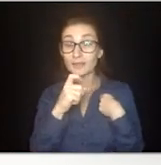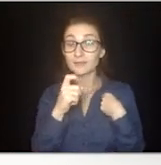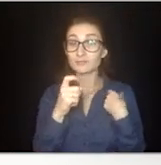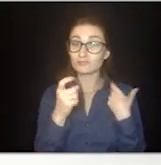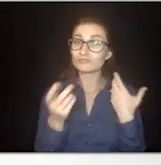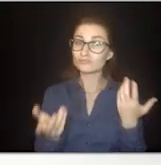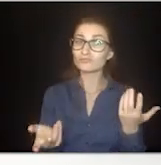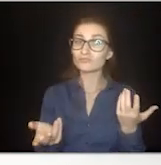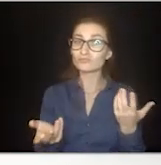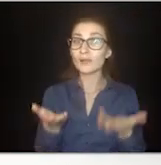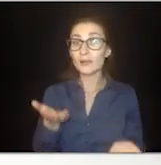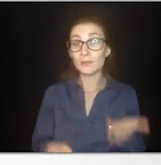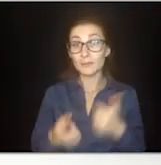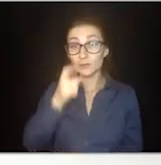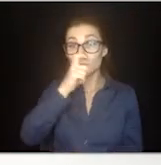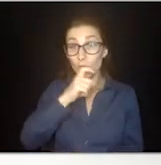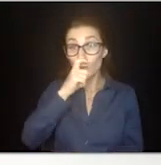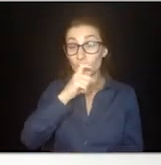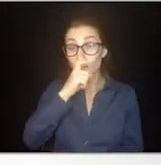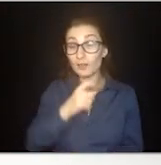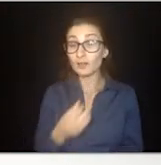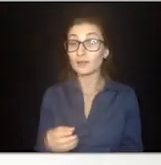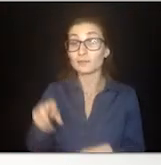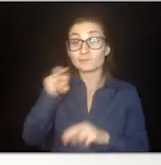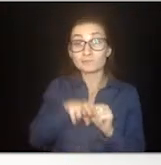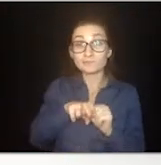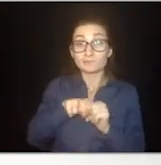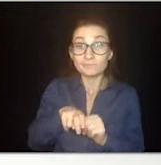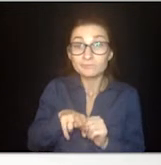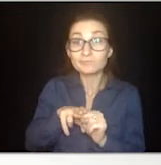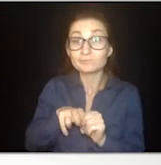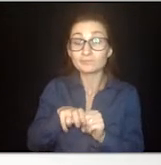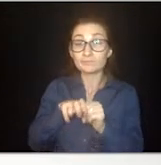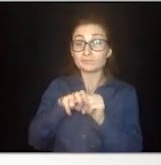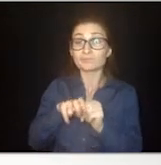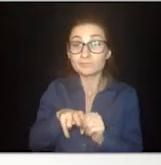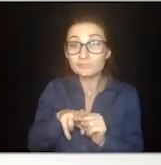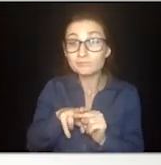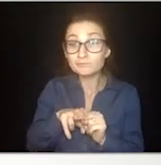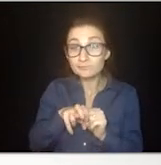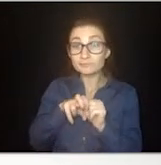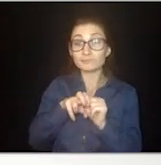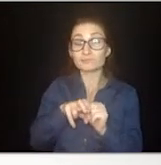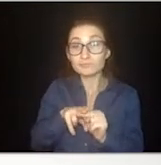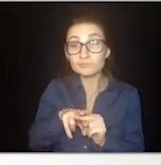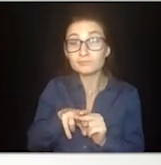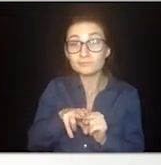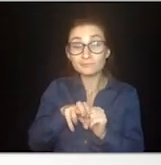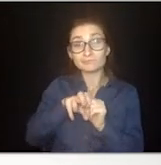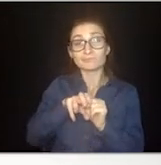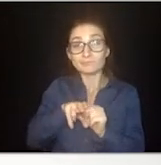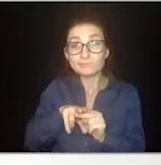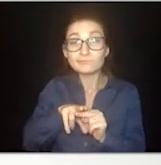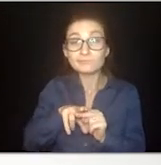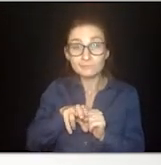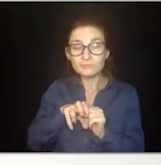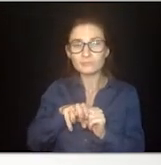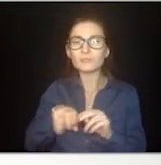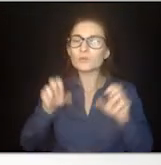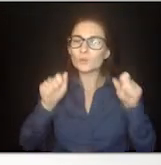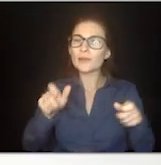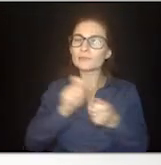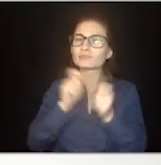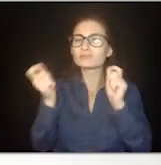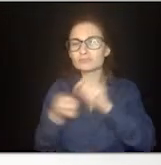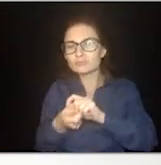or whatever, and maybe put them in a rocking chair by themselves. And you stand behind and rock. So you see